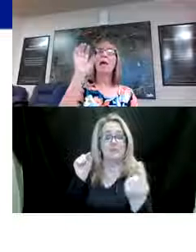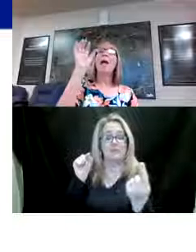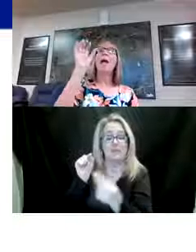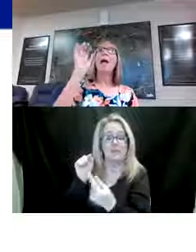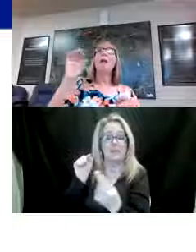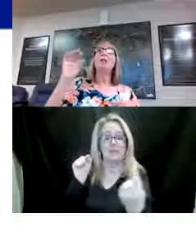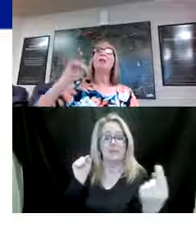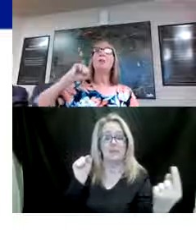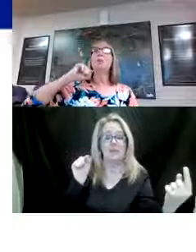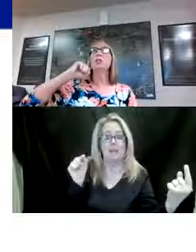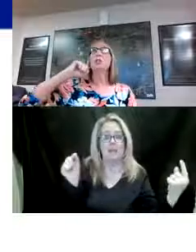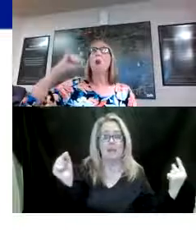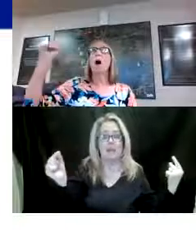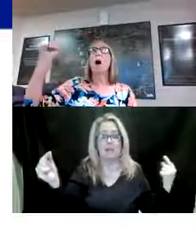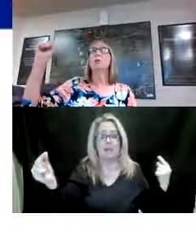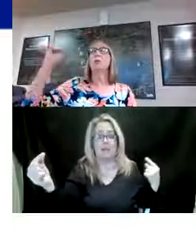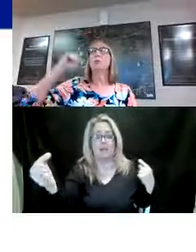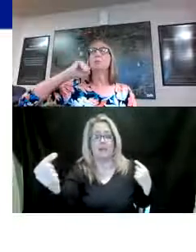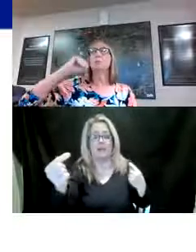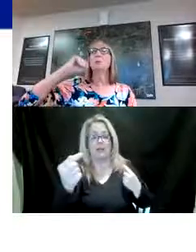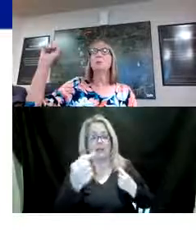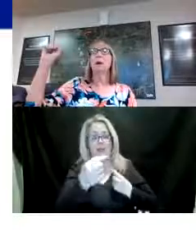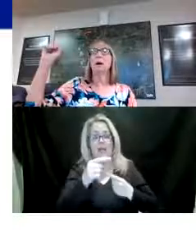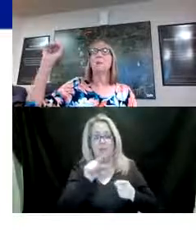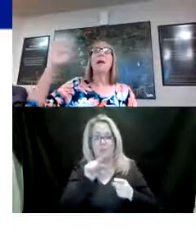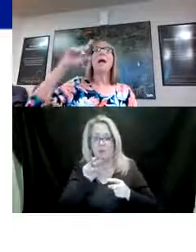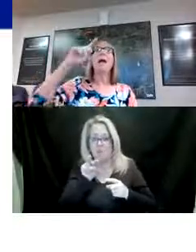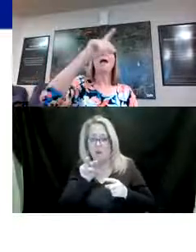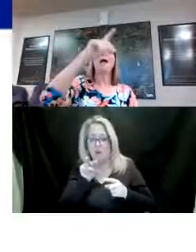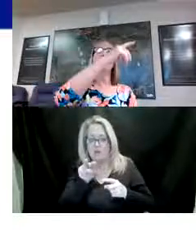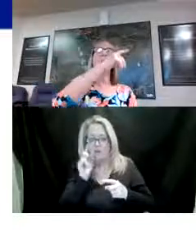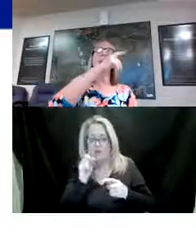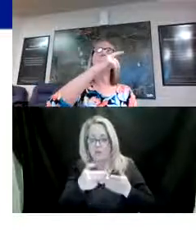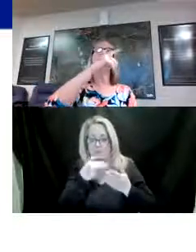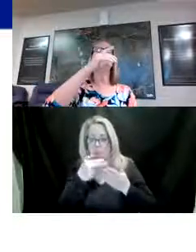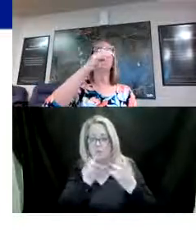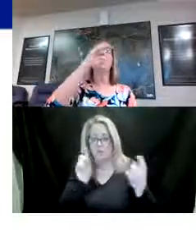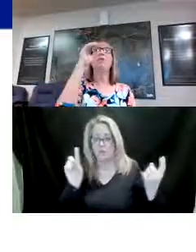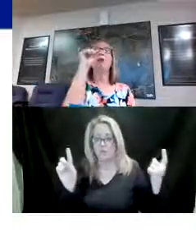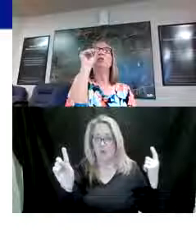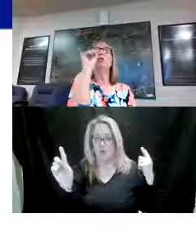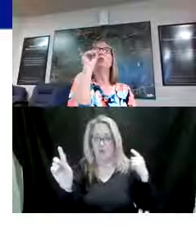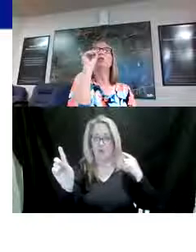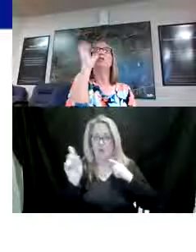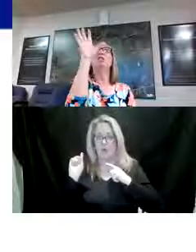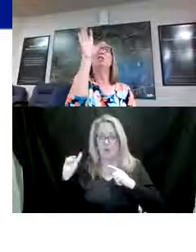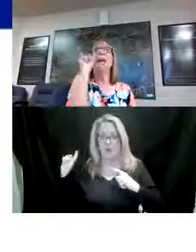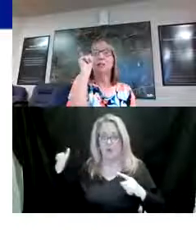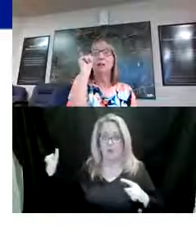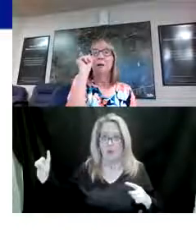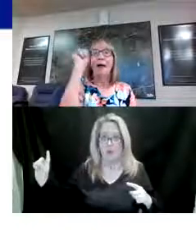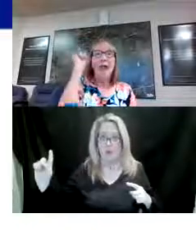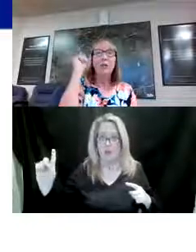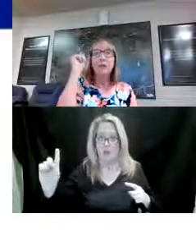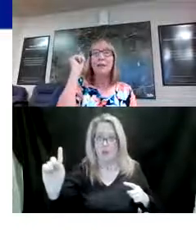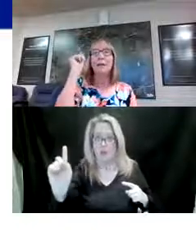around. And she would just watch for those spoons to come, and they would come around, and then she would just snatch